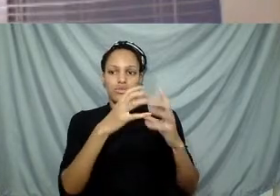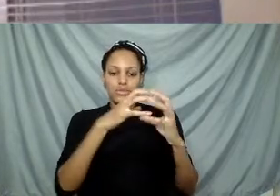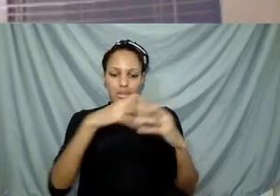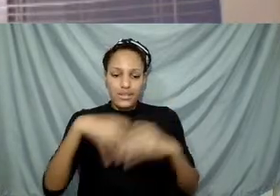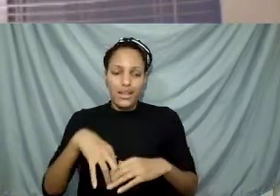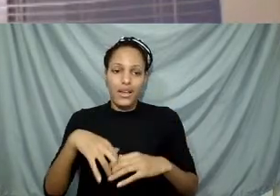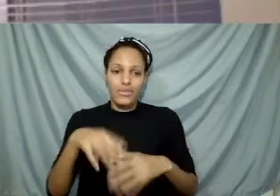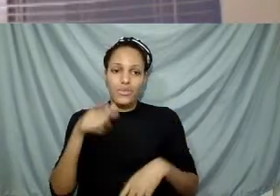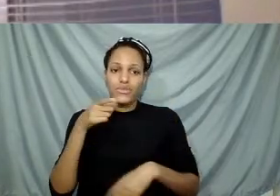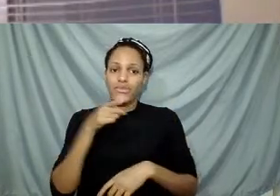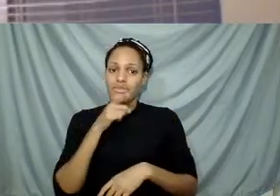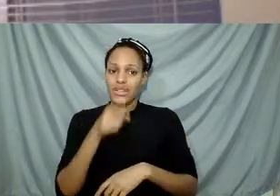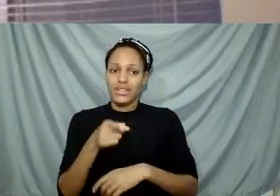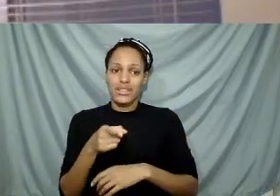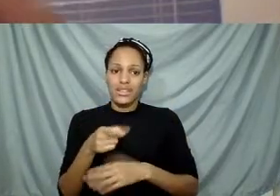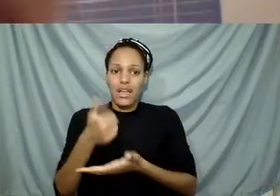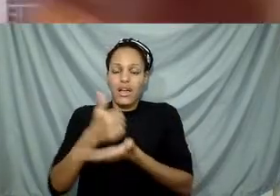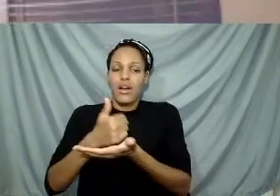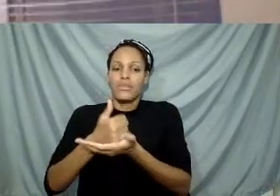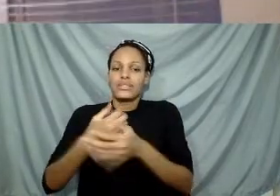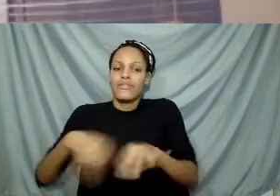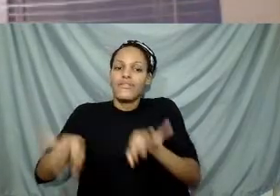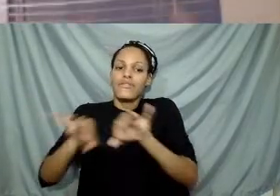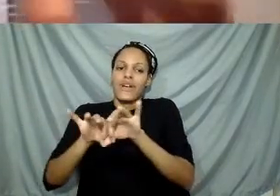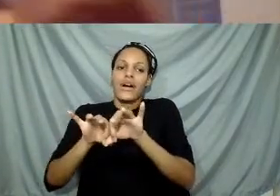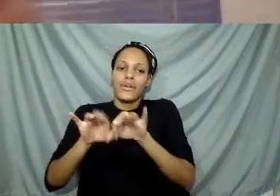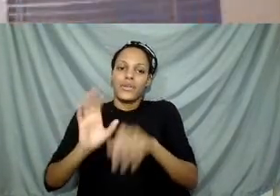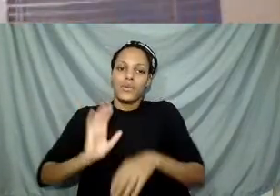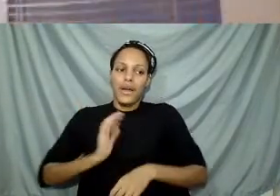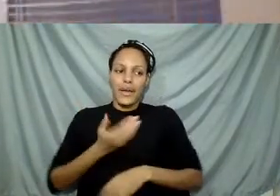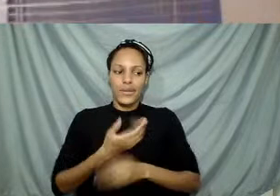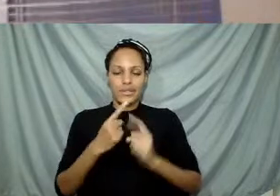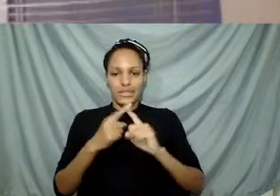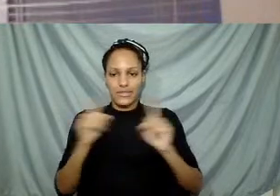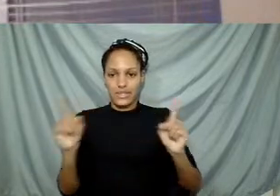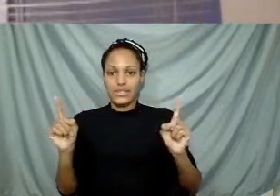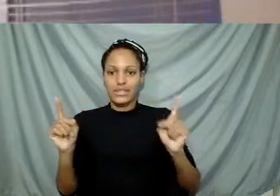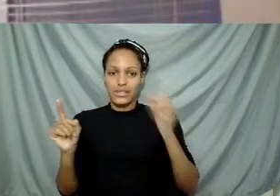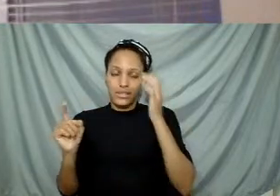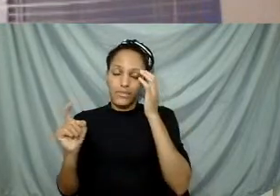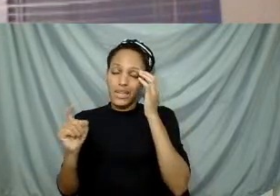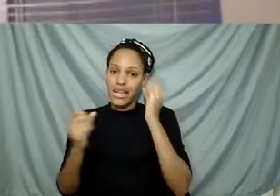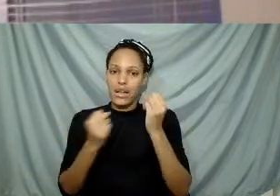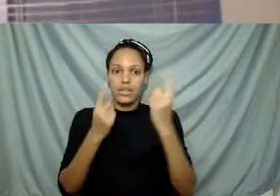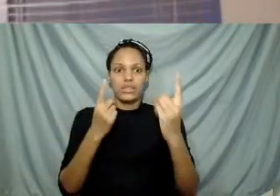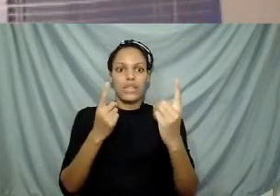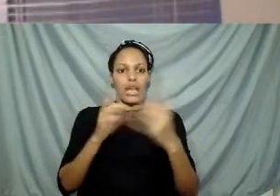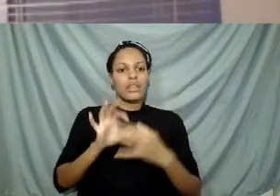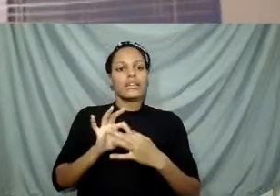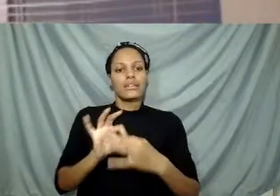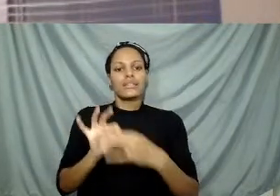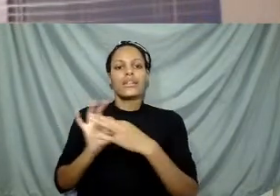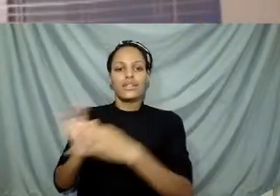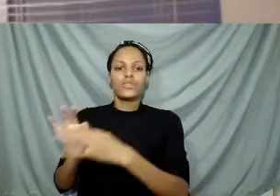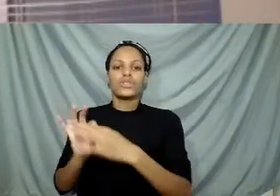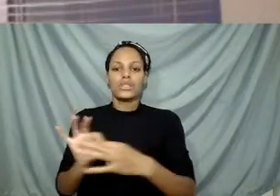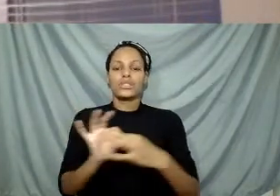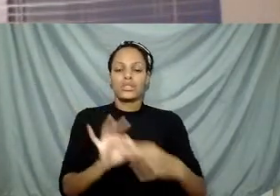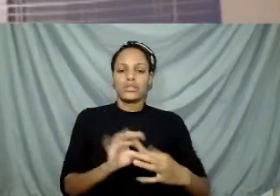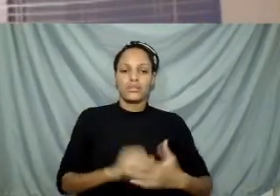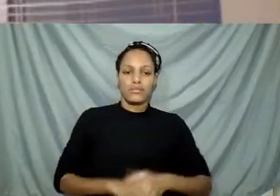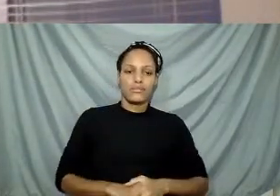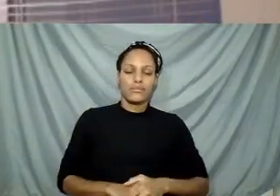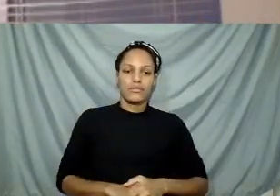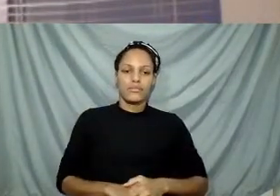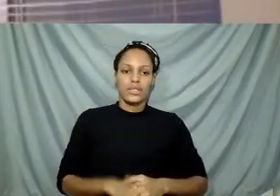connections, it should help us value our differences and understand our connections, and then help